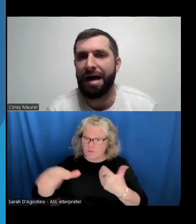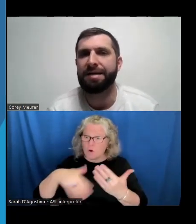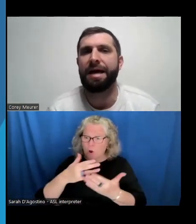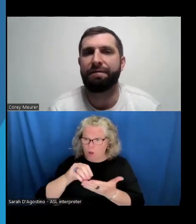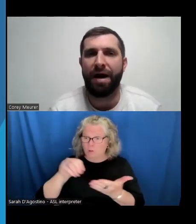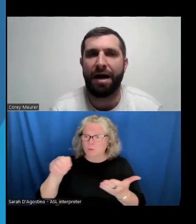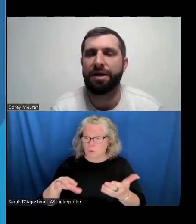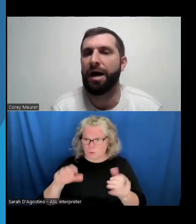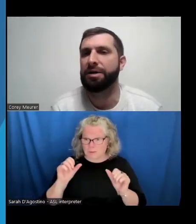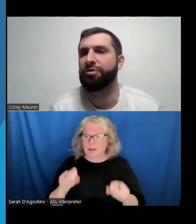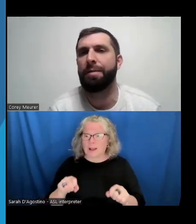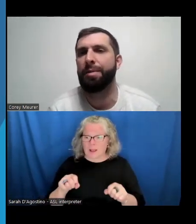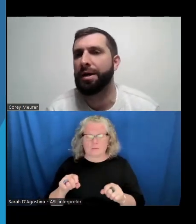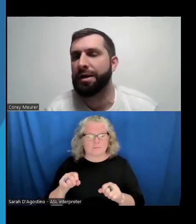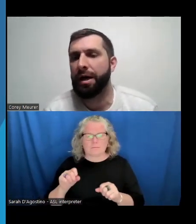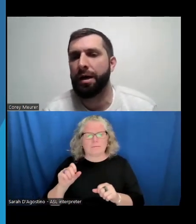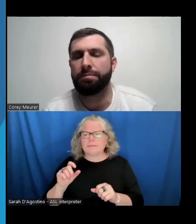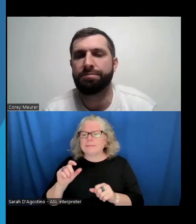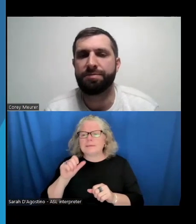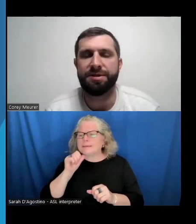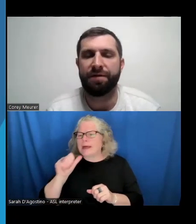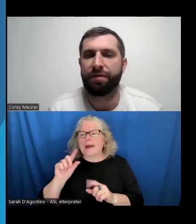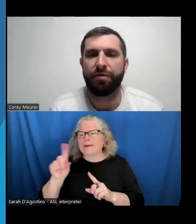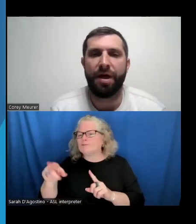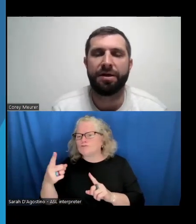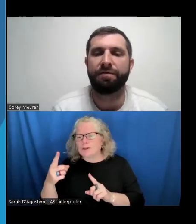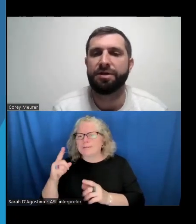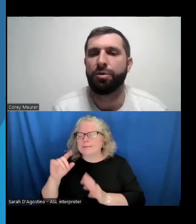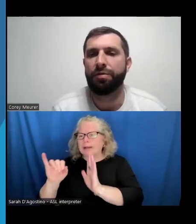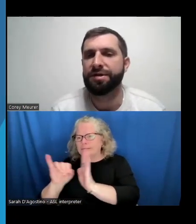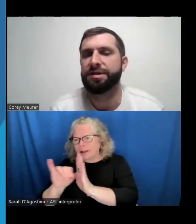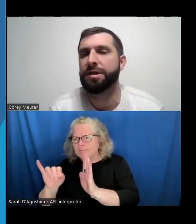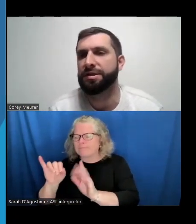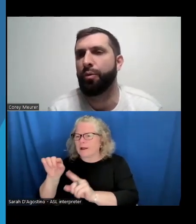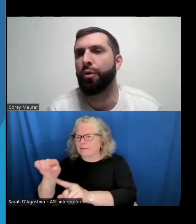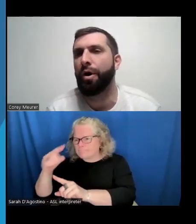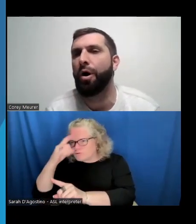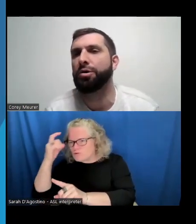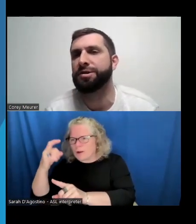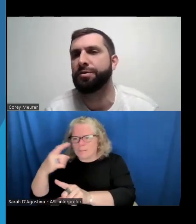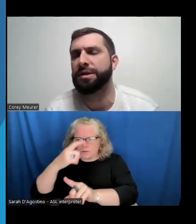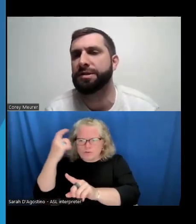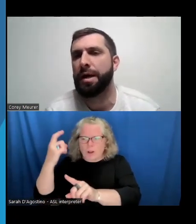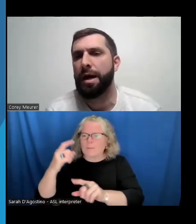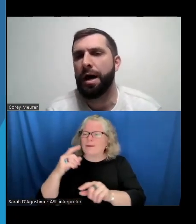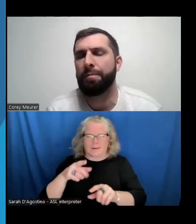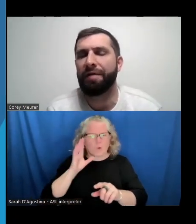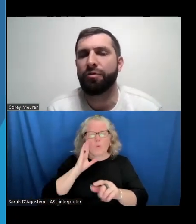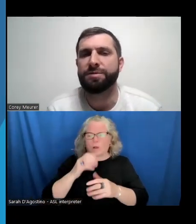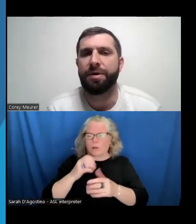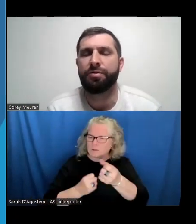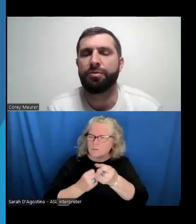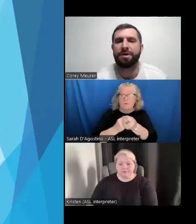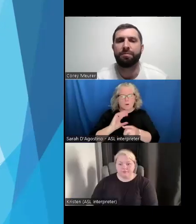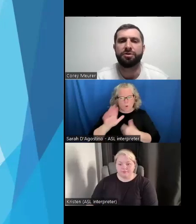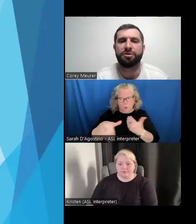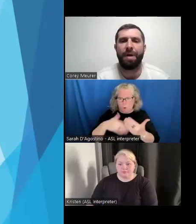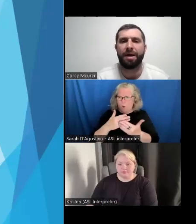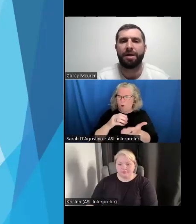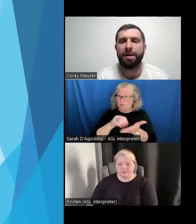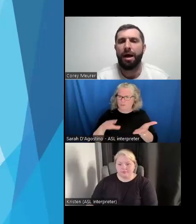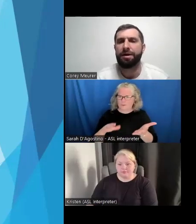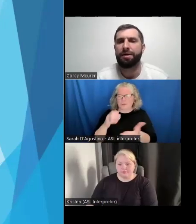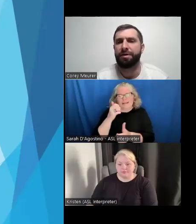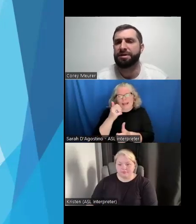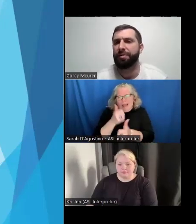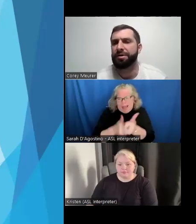that have identified trauma specific for that individual. This is going to support all students. Everyone's been through something